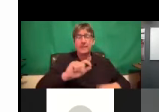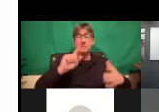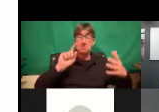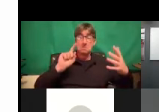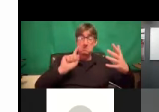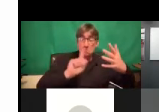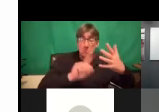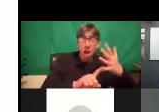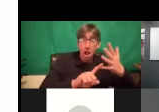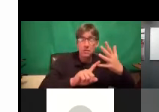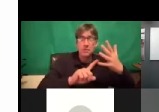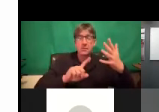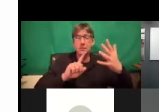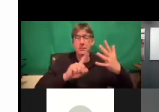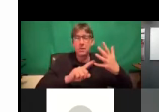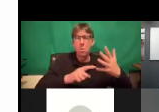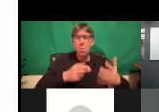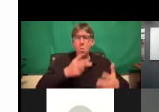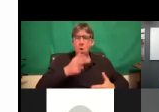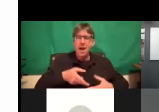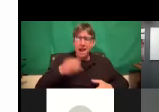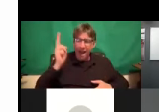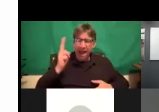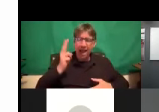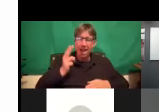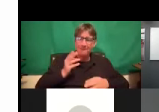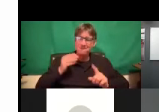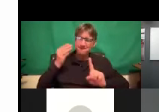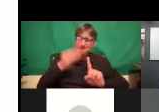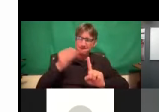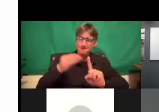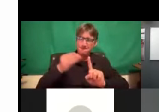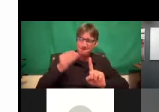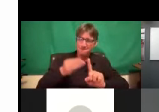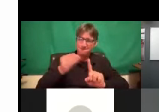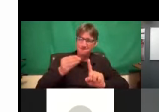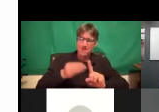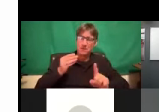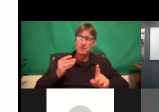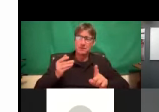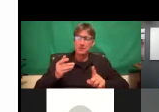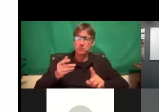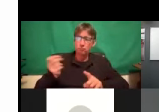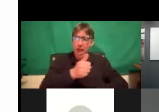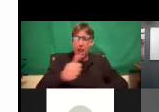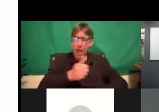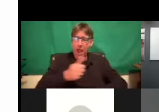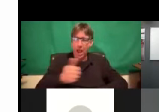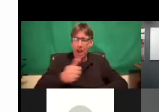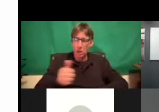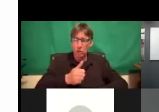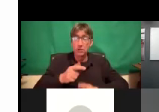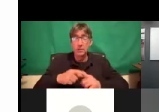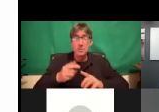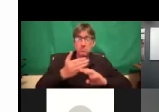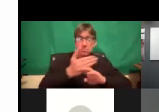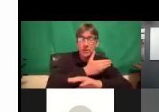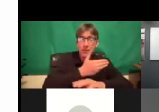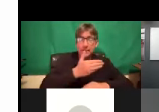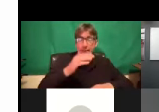of what we consider high ridership potential, which is where we saw a combination of both high ridership pre-COVID and